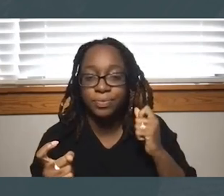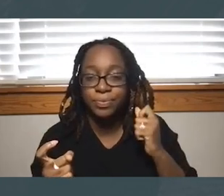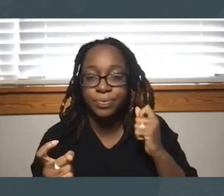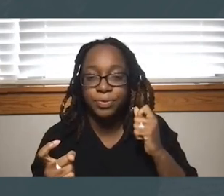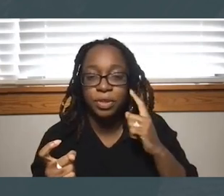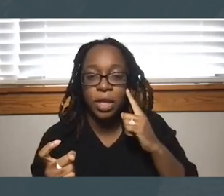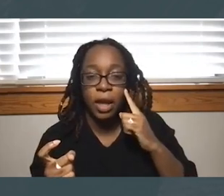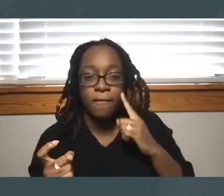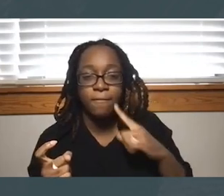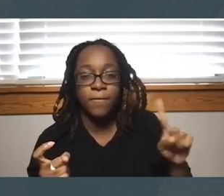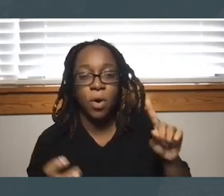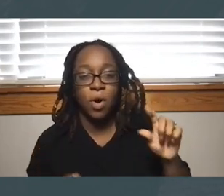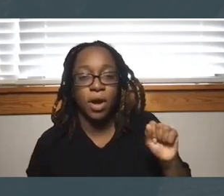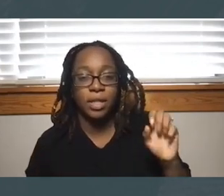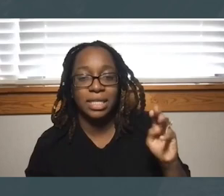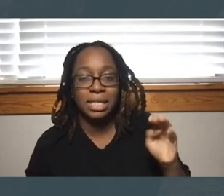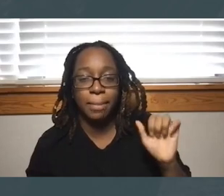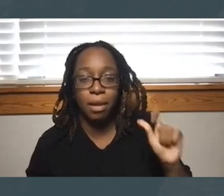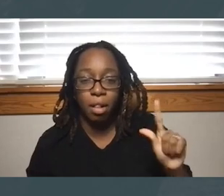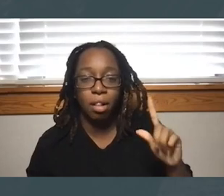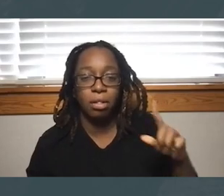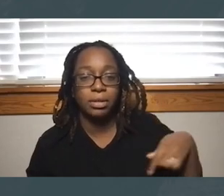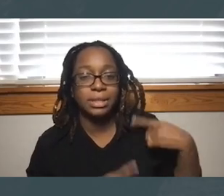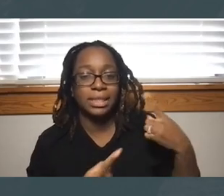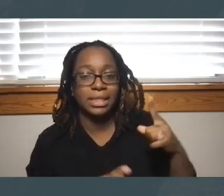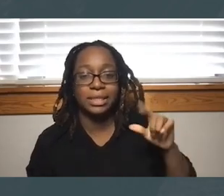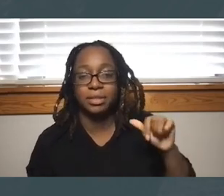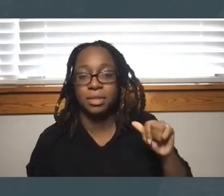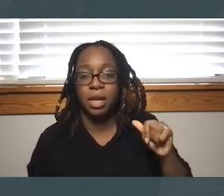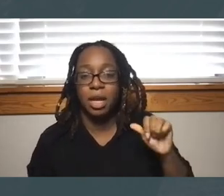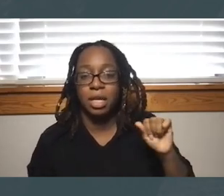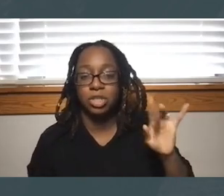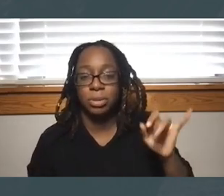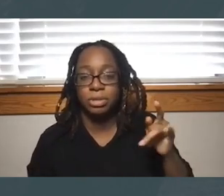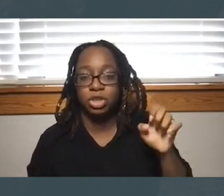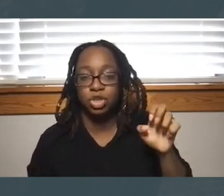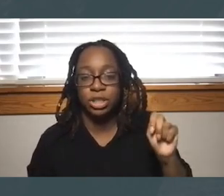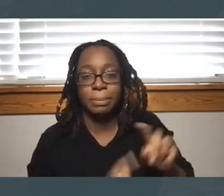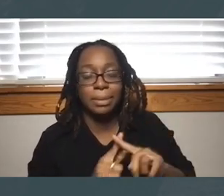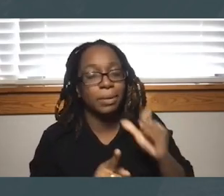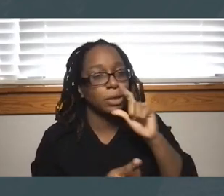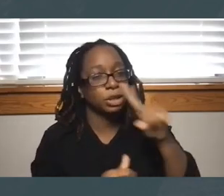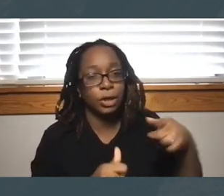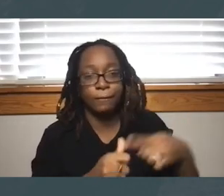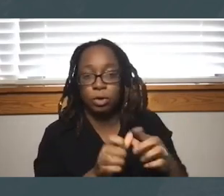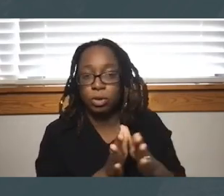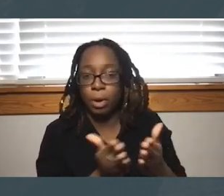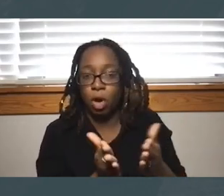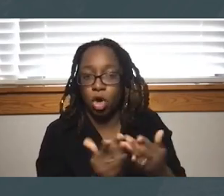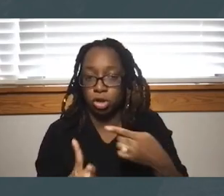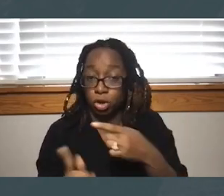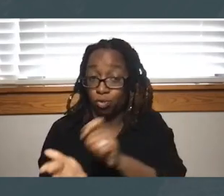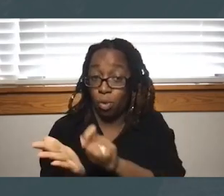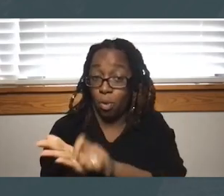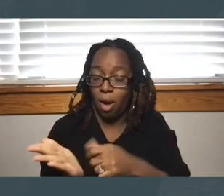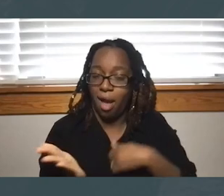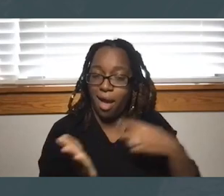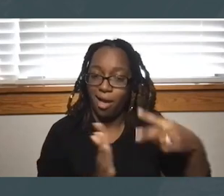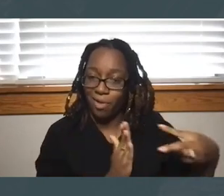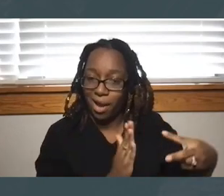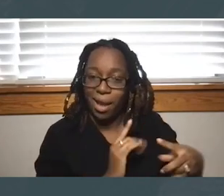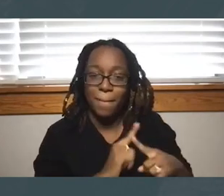Sins of Subjection. But Sins of Subjection is not the first book by Saidiya that I read. I began with Lose Your